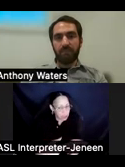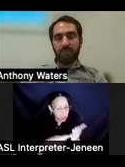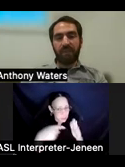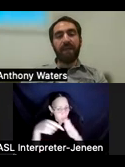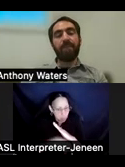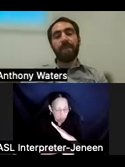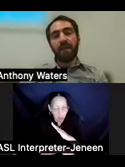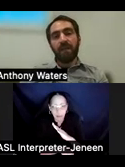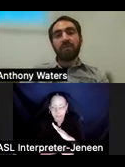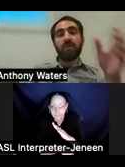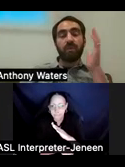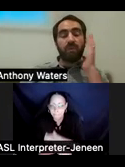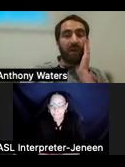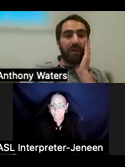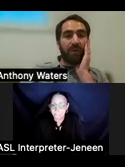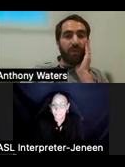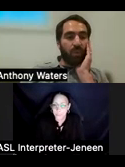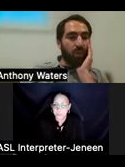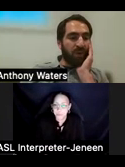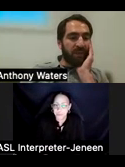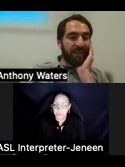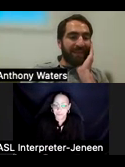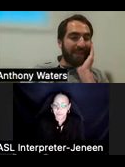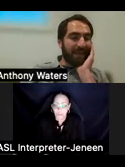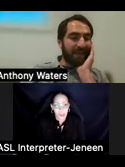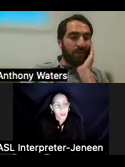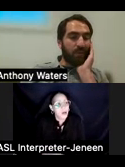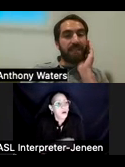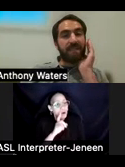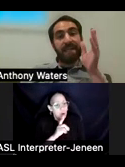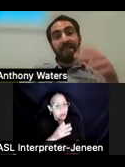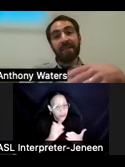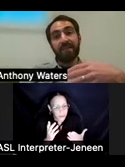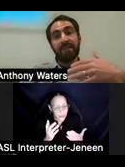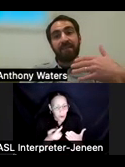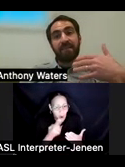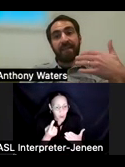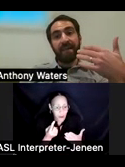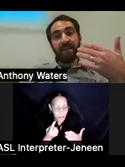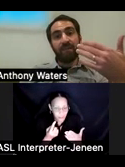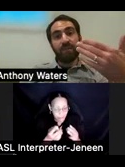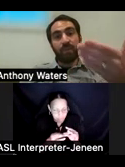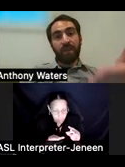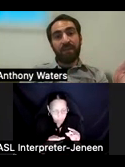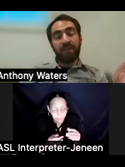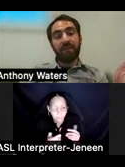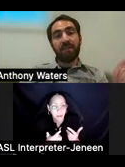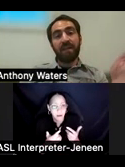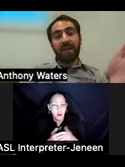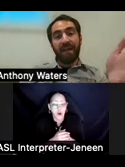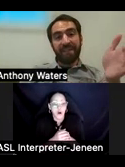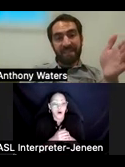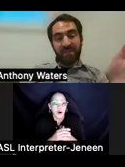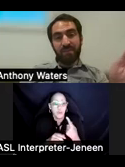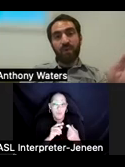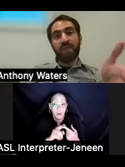depth? Yeah. So one thing that I always say is that when